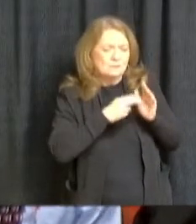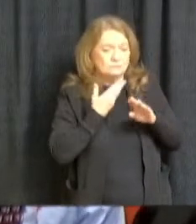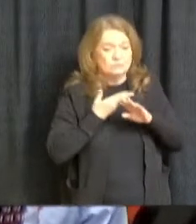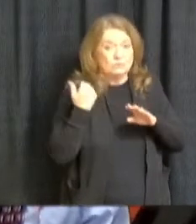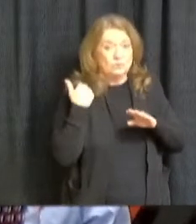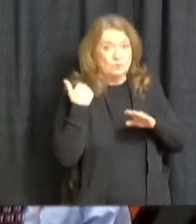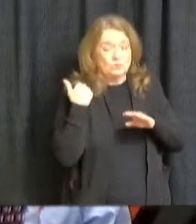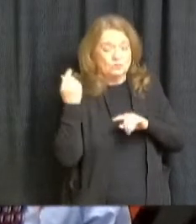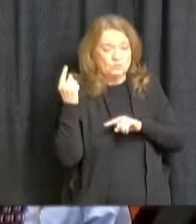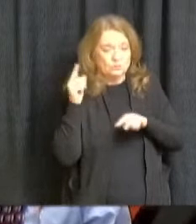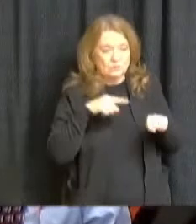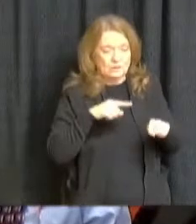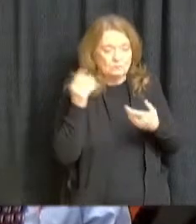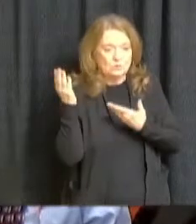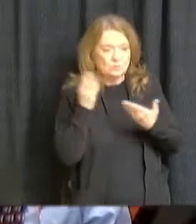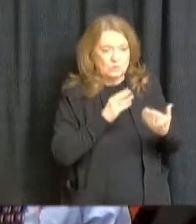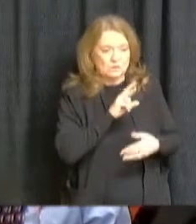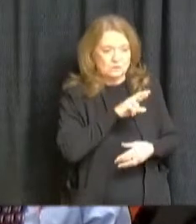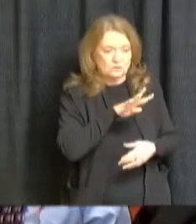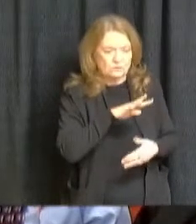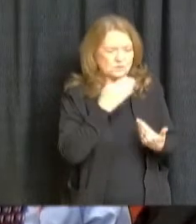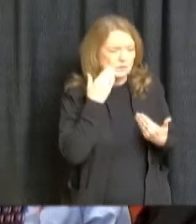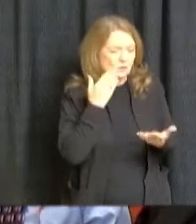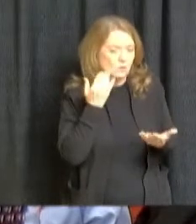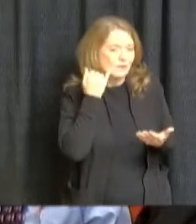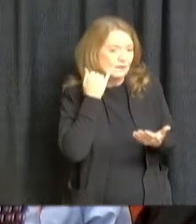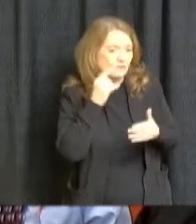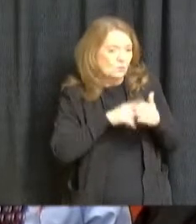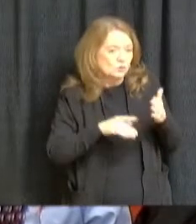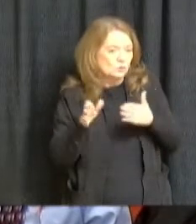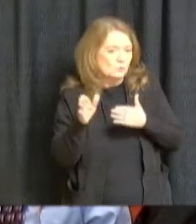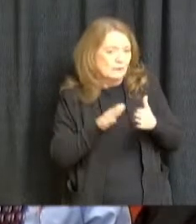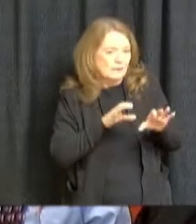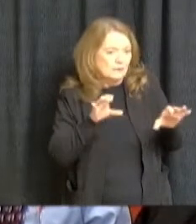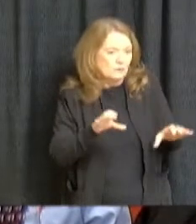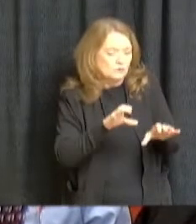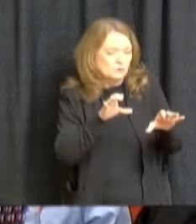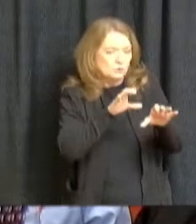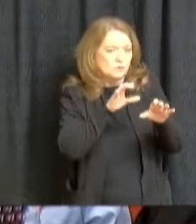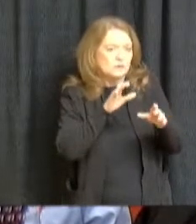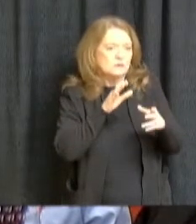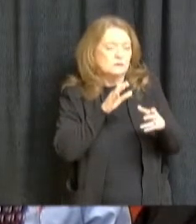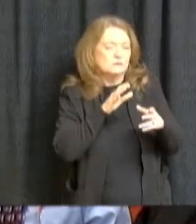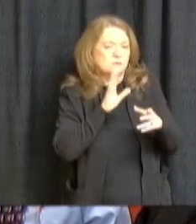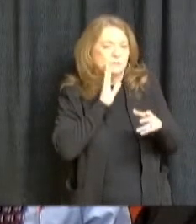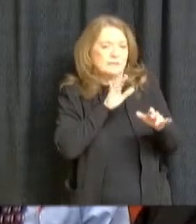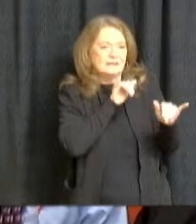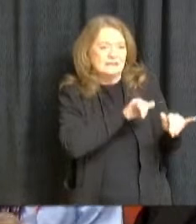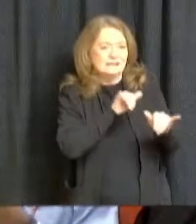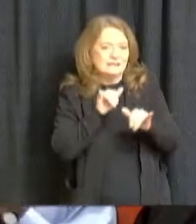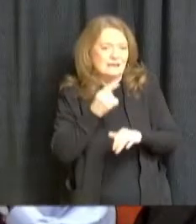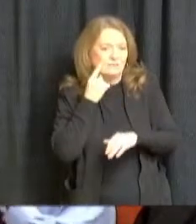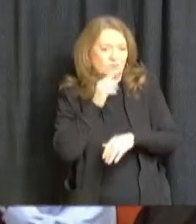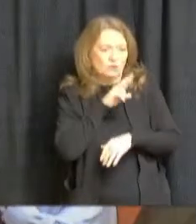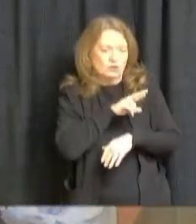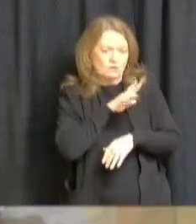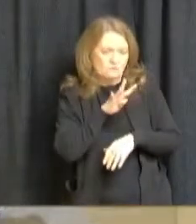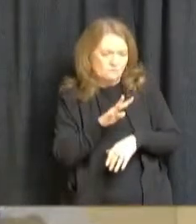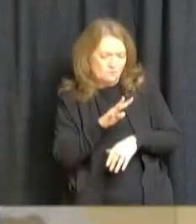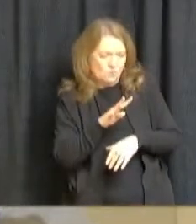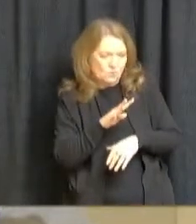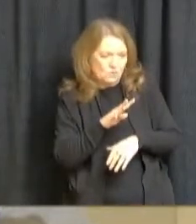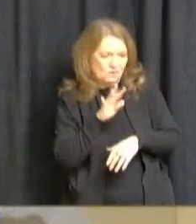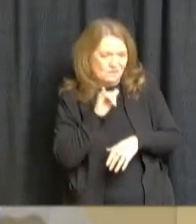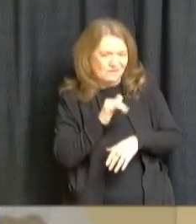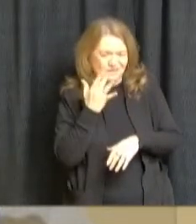previously came through with it as an R4. So I just didn't know if what you're planning on doing would have been the same for R4.